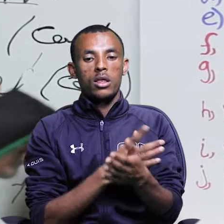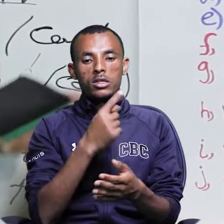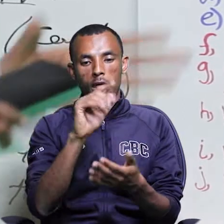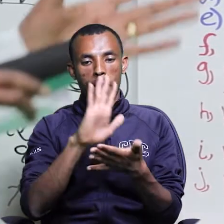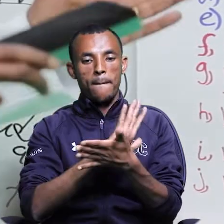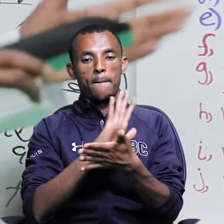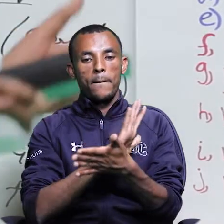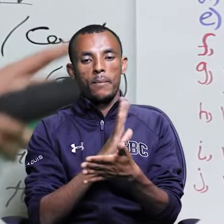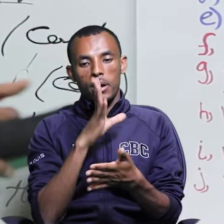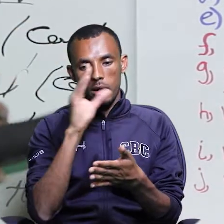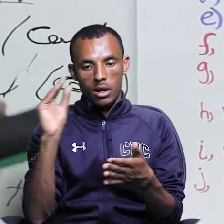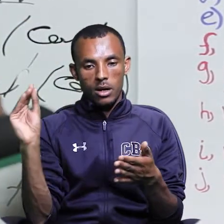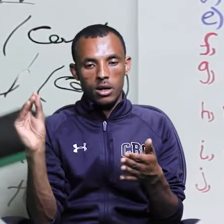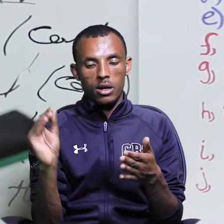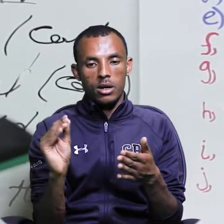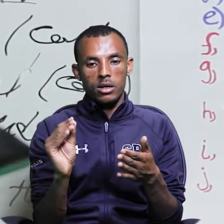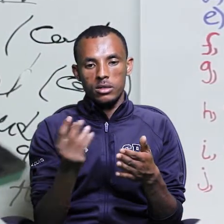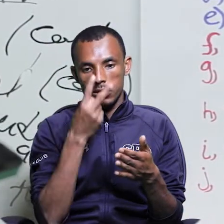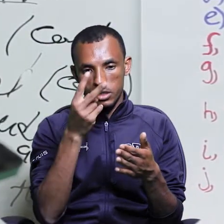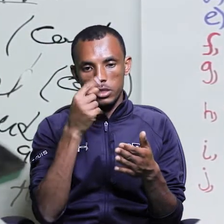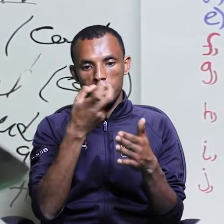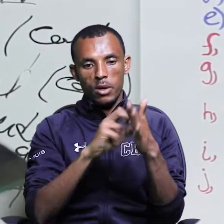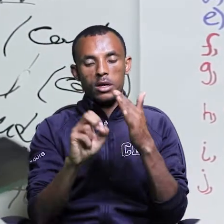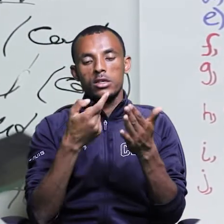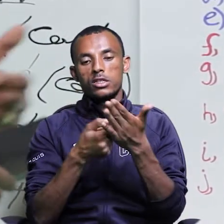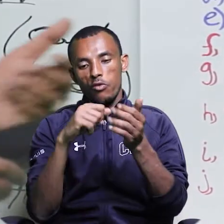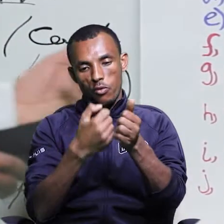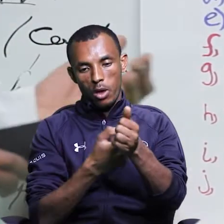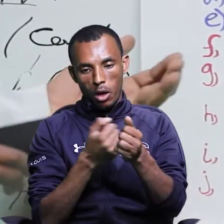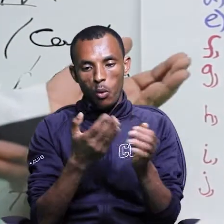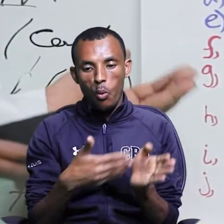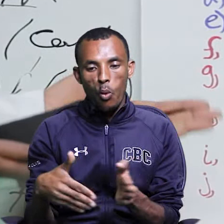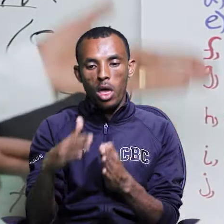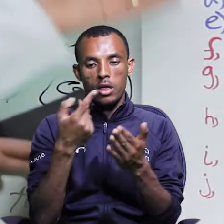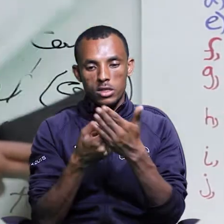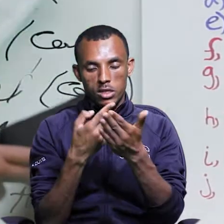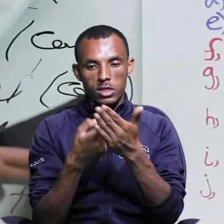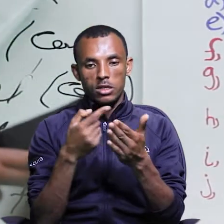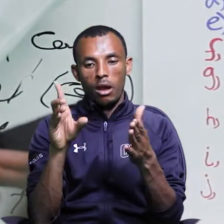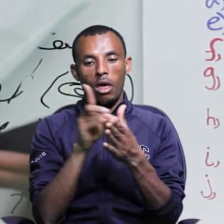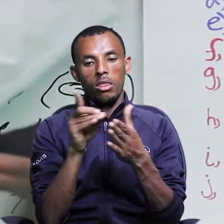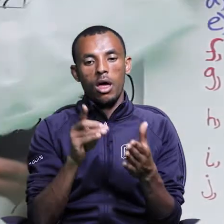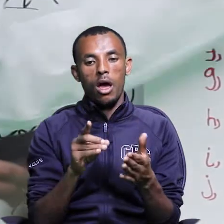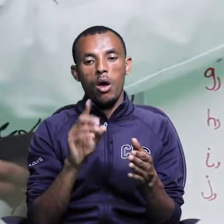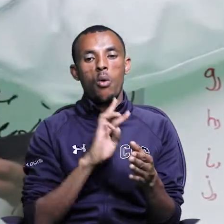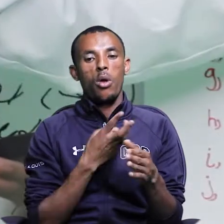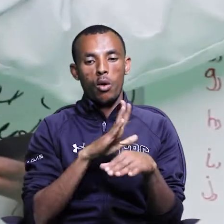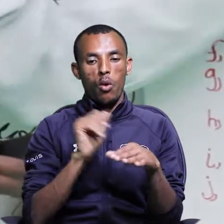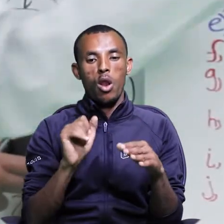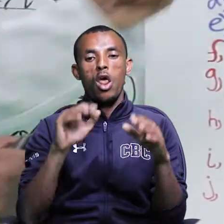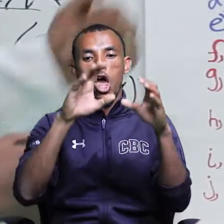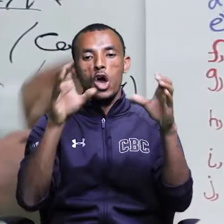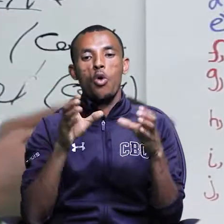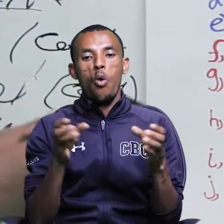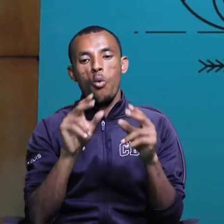paper and write their marks in the following way. This data, we call it that raw data because